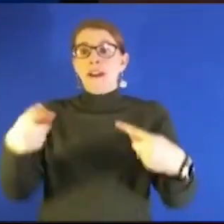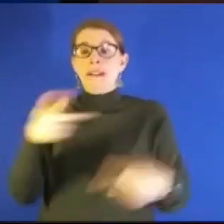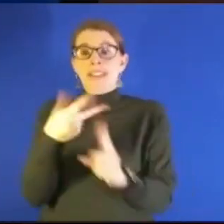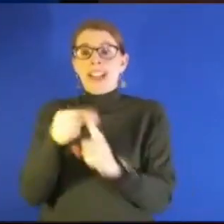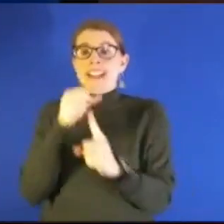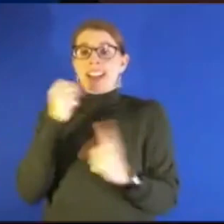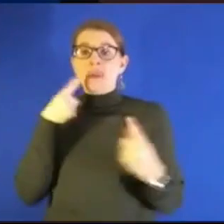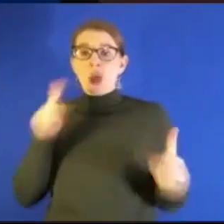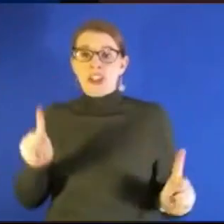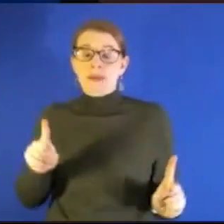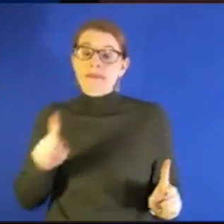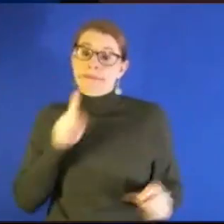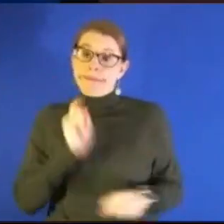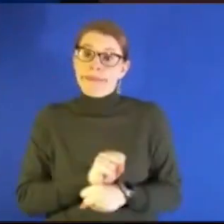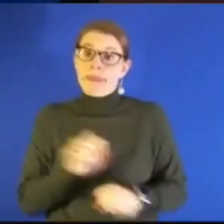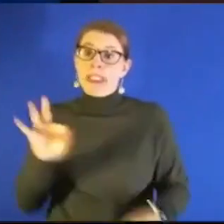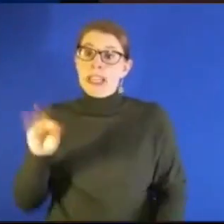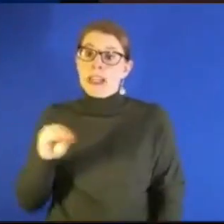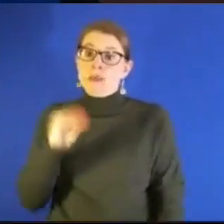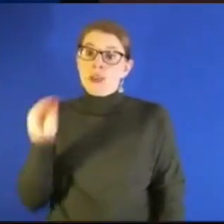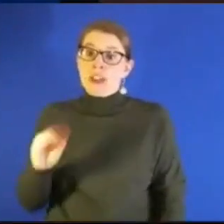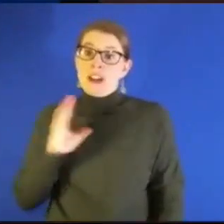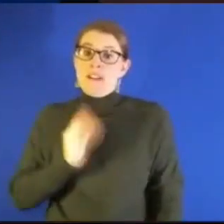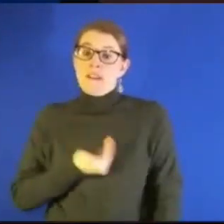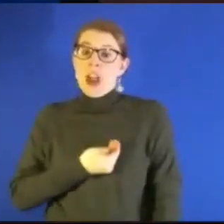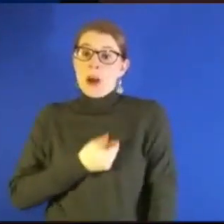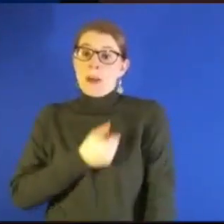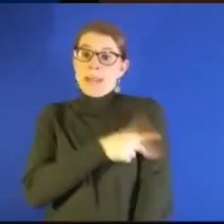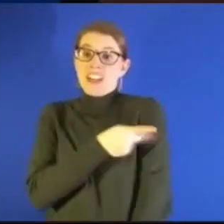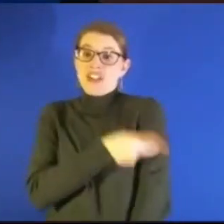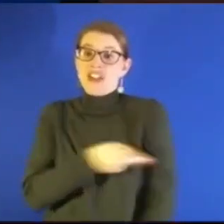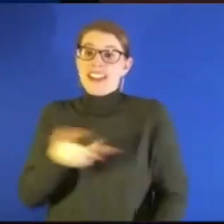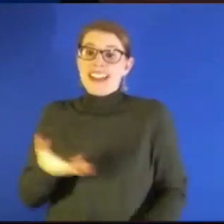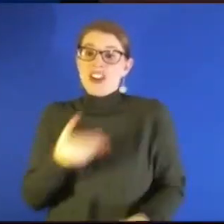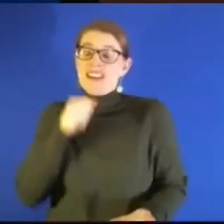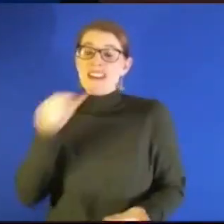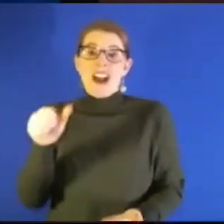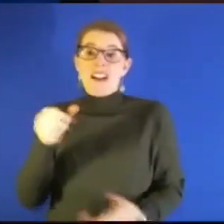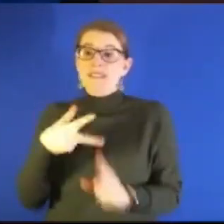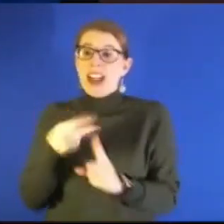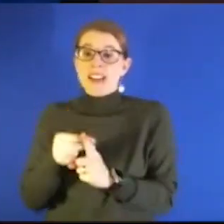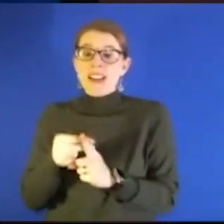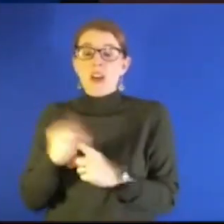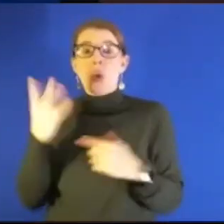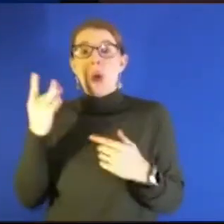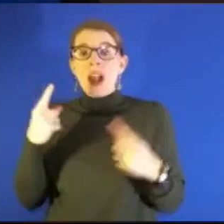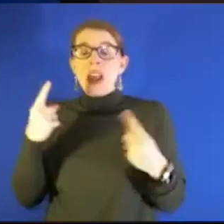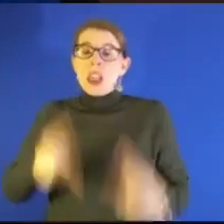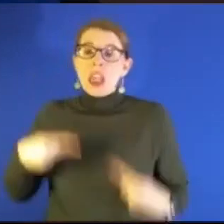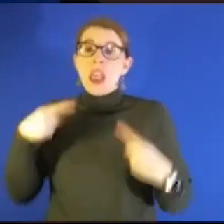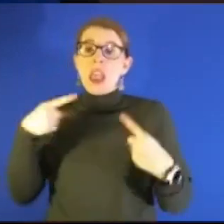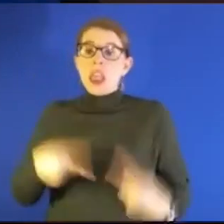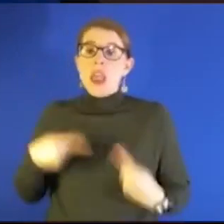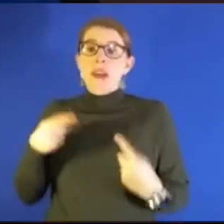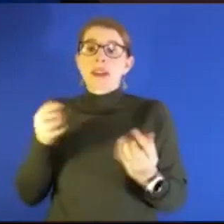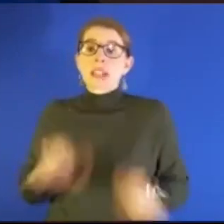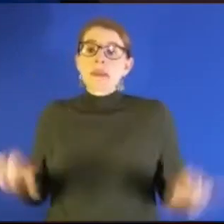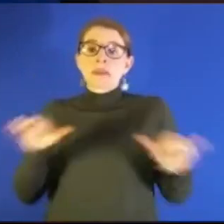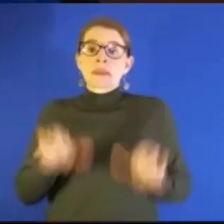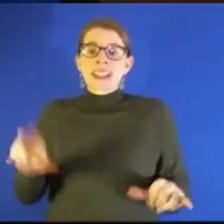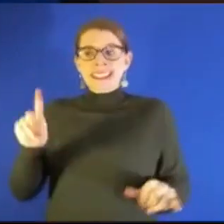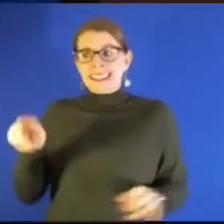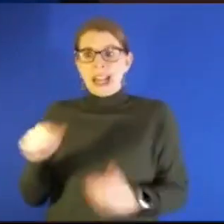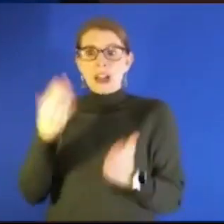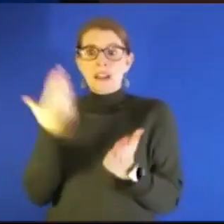Really, well, 90% of our patients here are unvaccinated. I mean, why do we have to keep having the same silly fight when the data is so